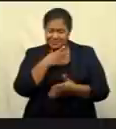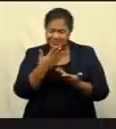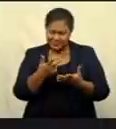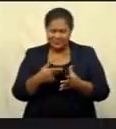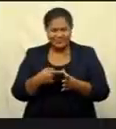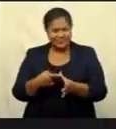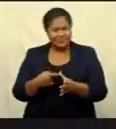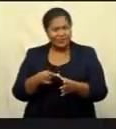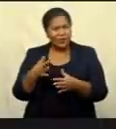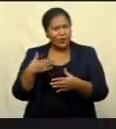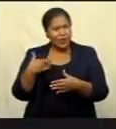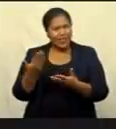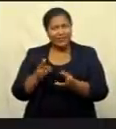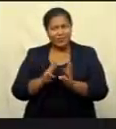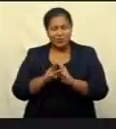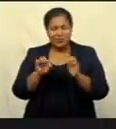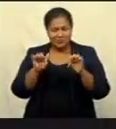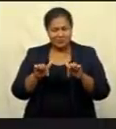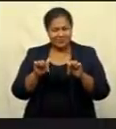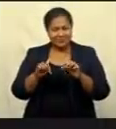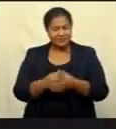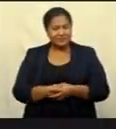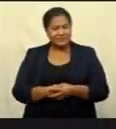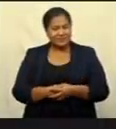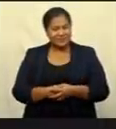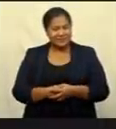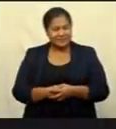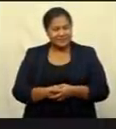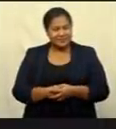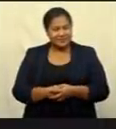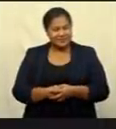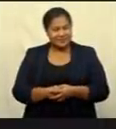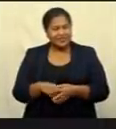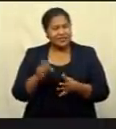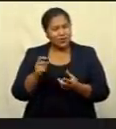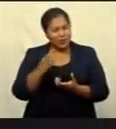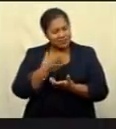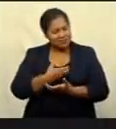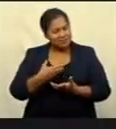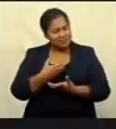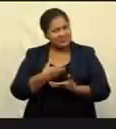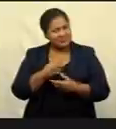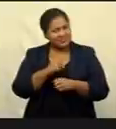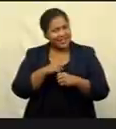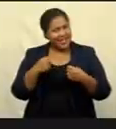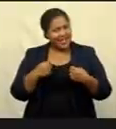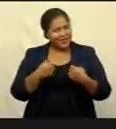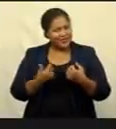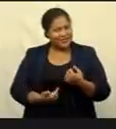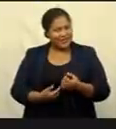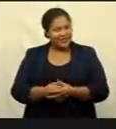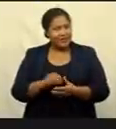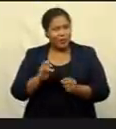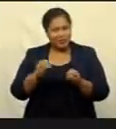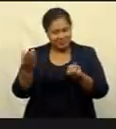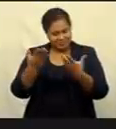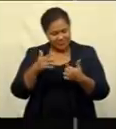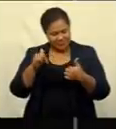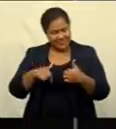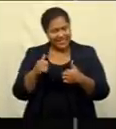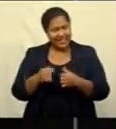well to the weather, and we've acclimatized ourselves well with what's being offered in